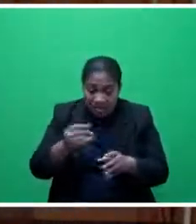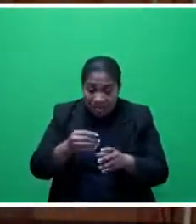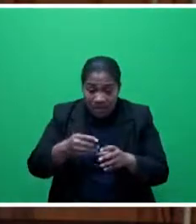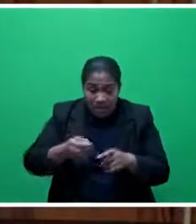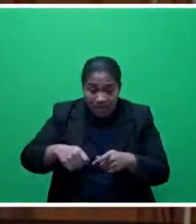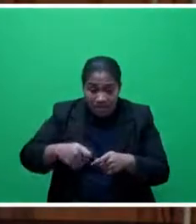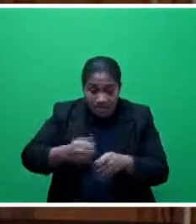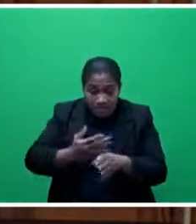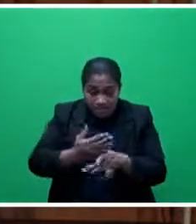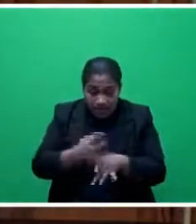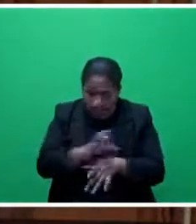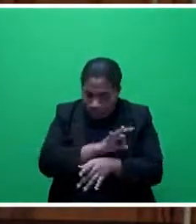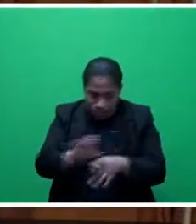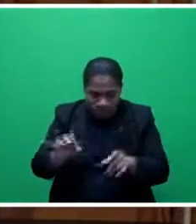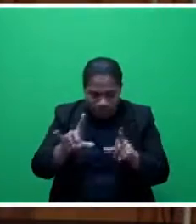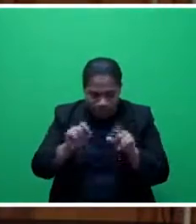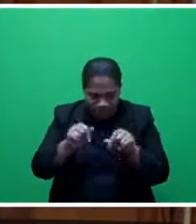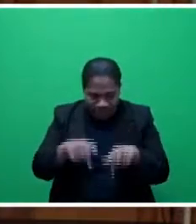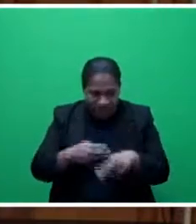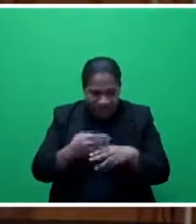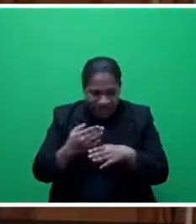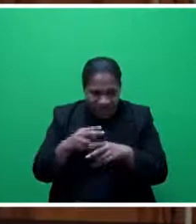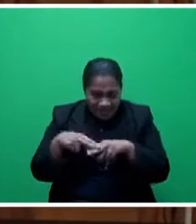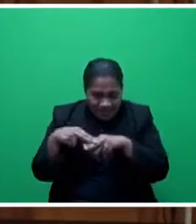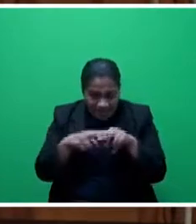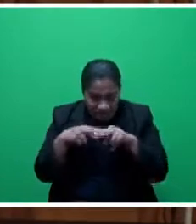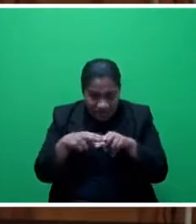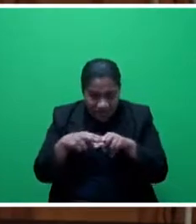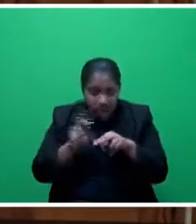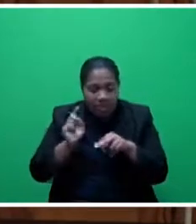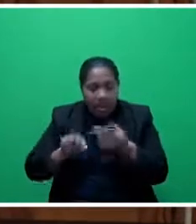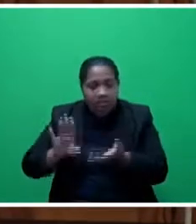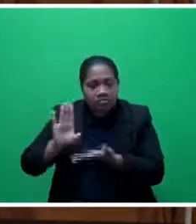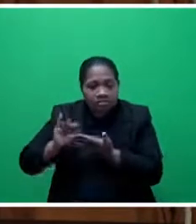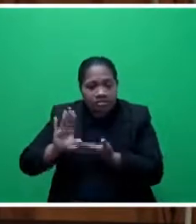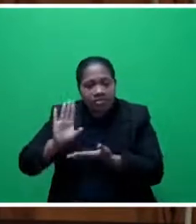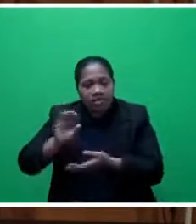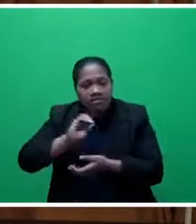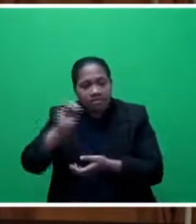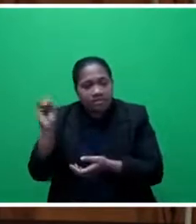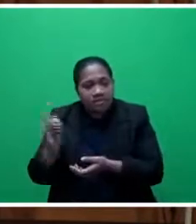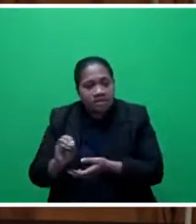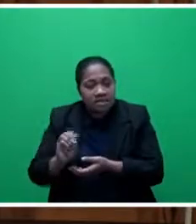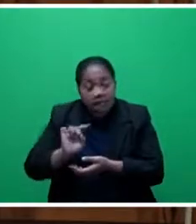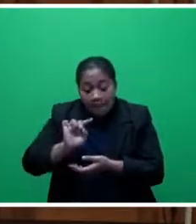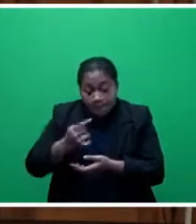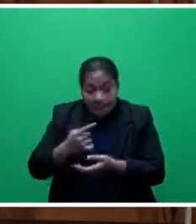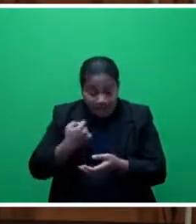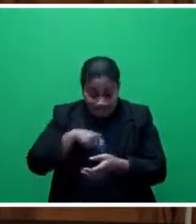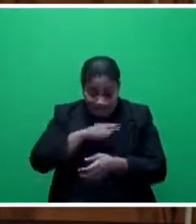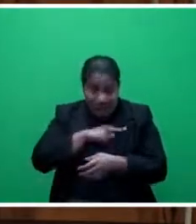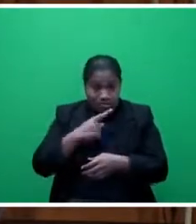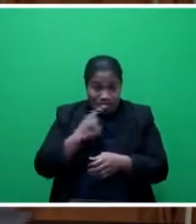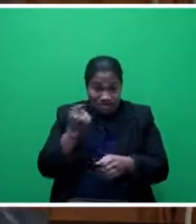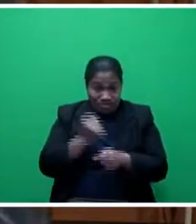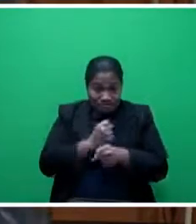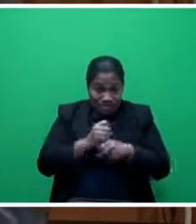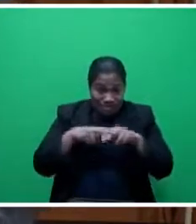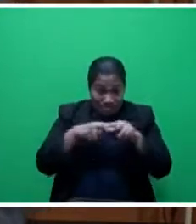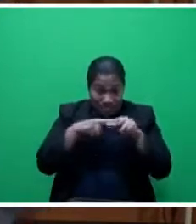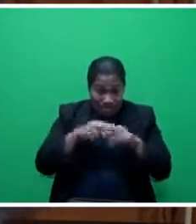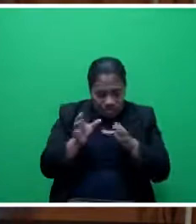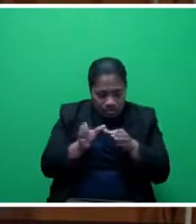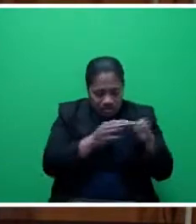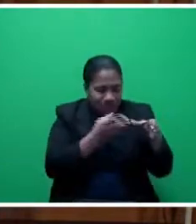that we actually do can, they've actually been given a competitive advantage by having a 32% protection against it. So next time you go to